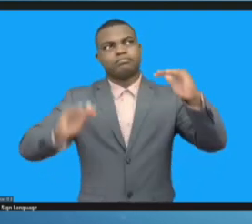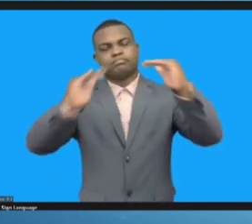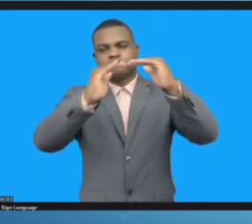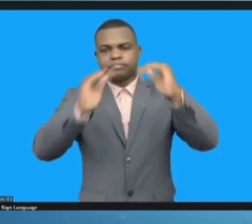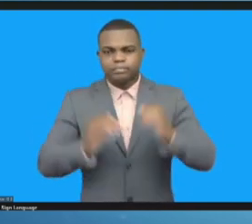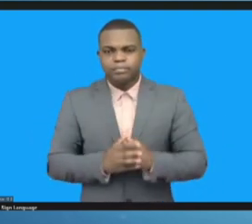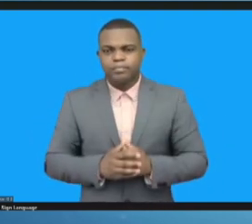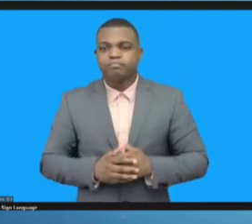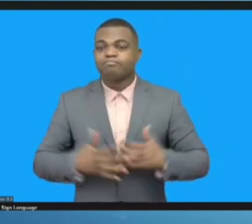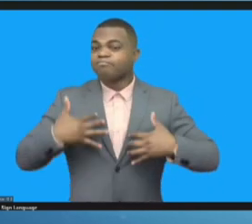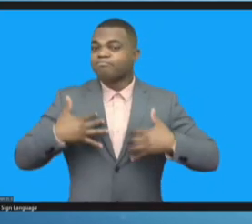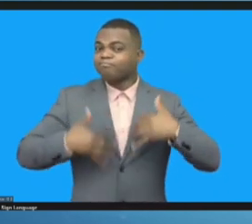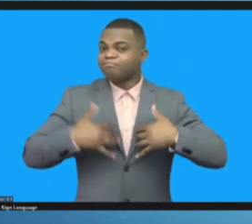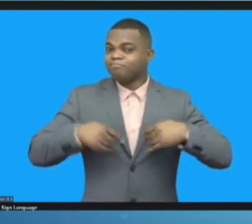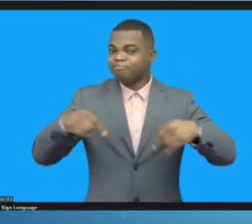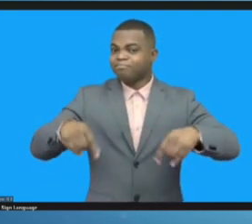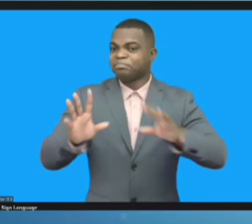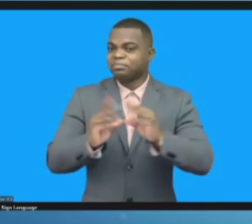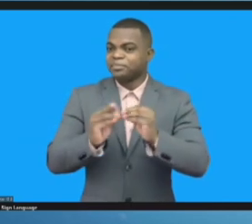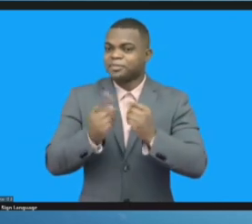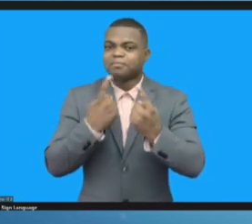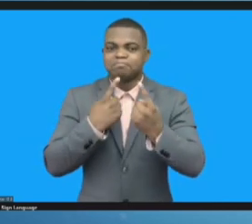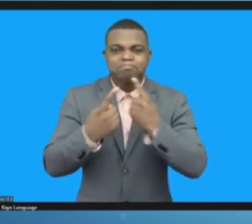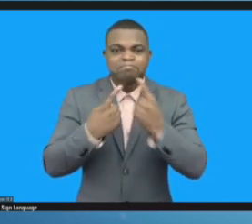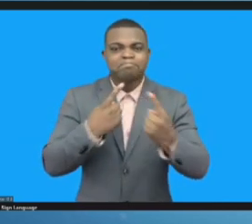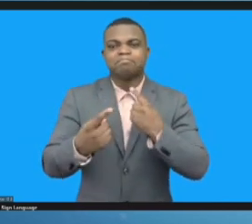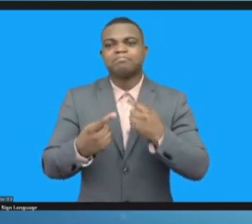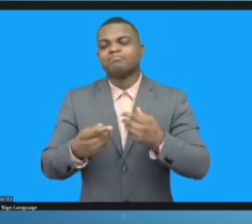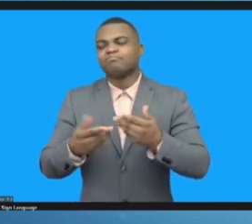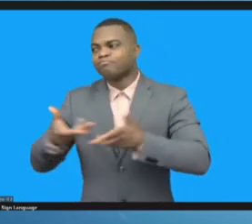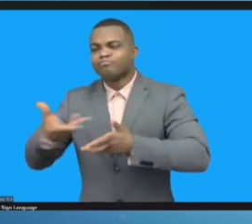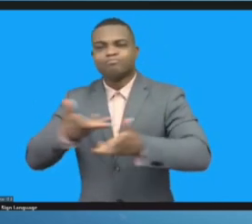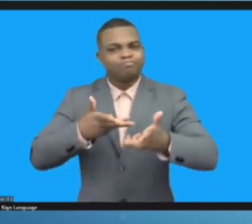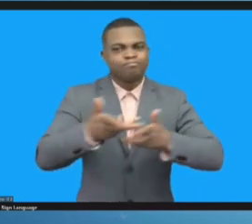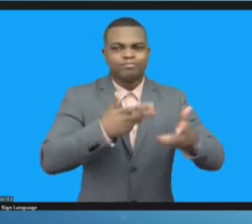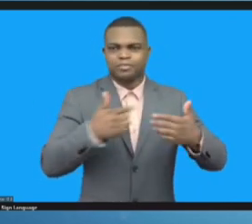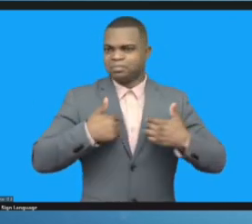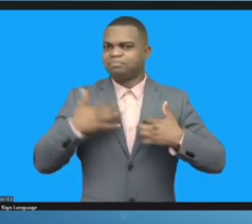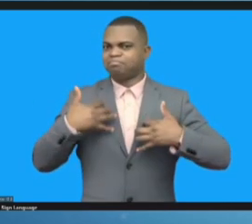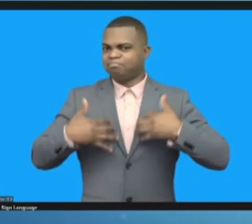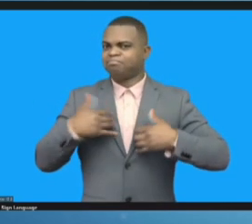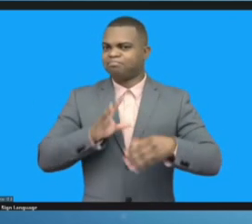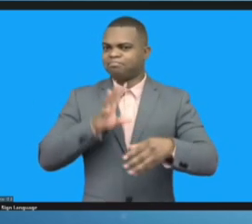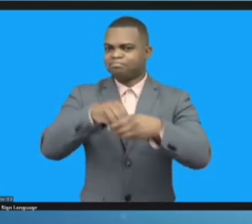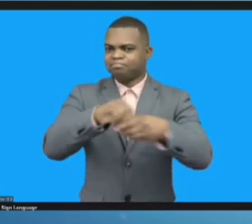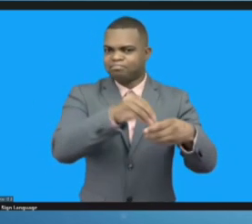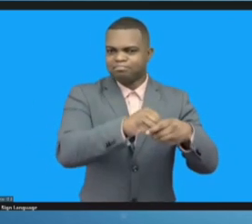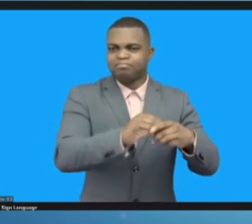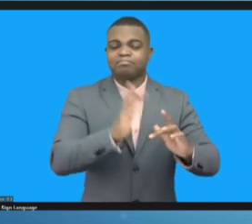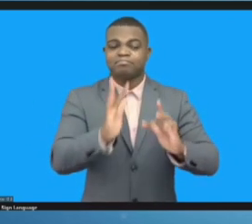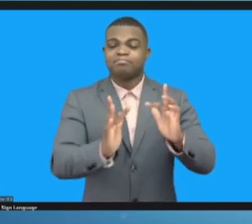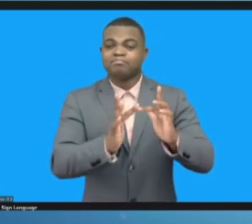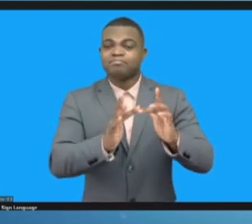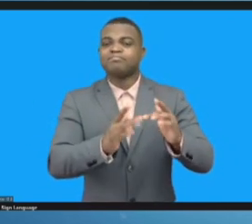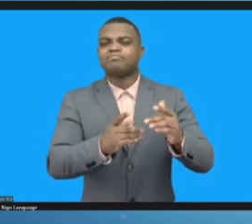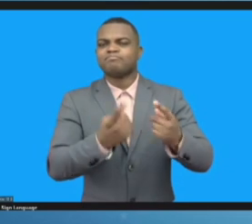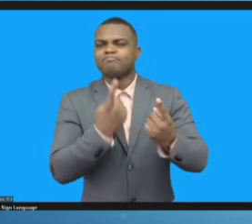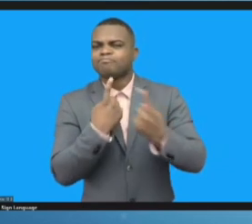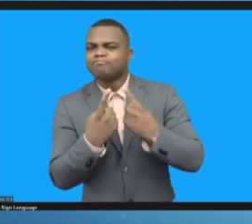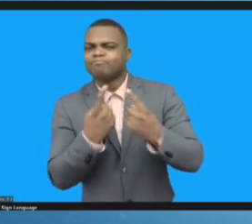truly transformational power will be realized and an important space for accelerating progress towards